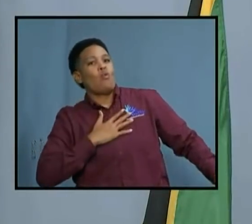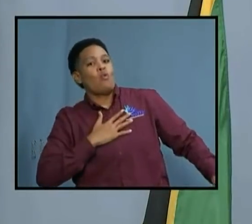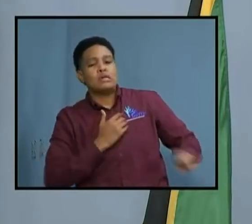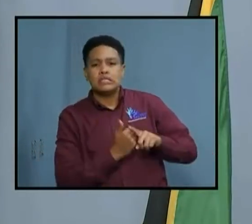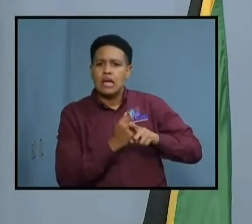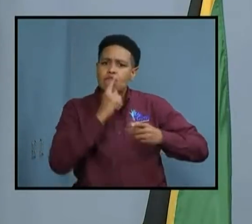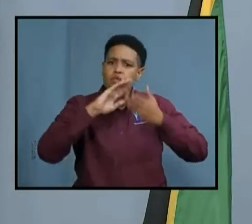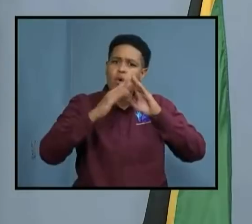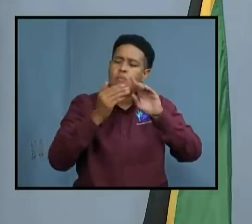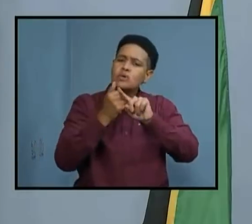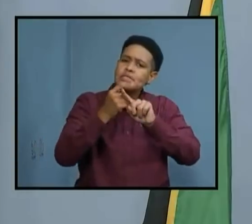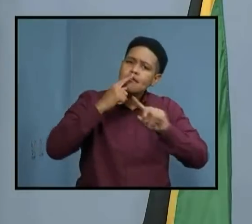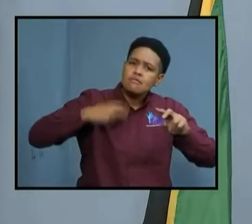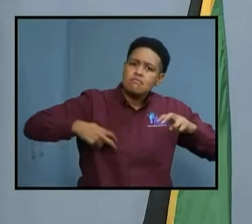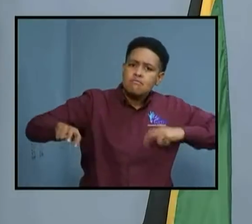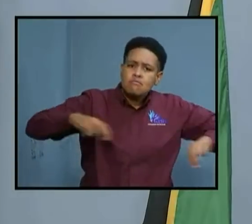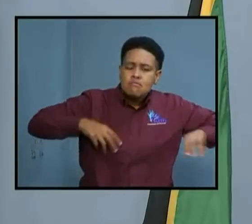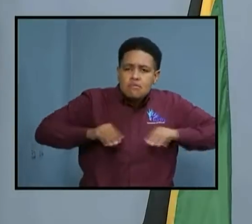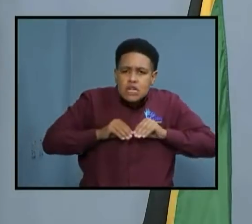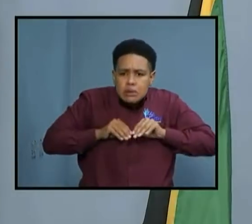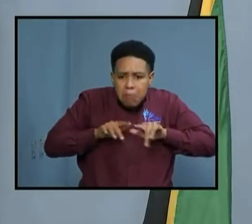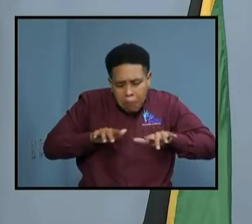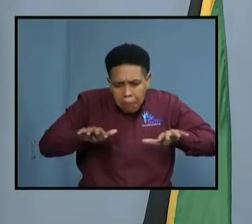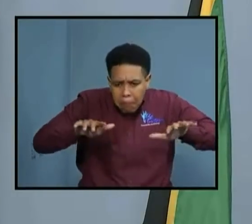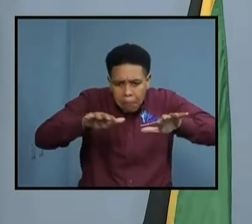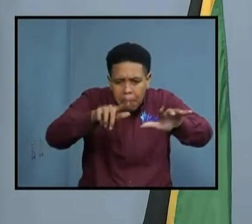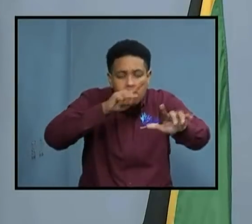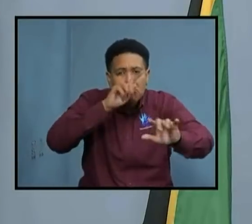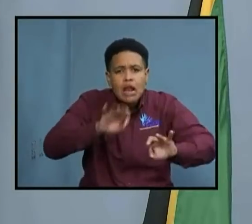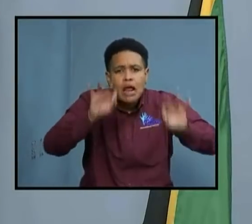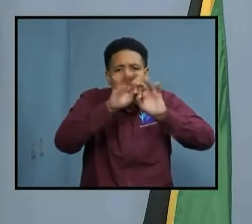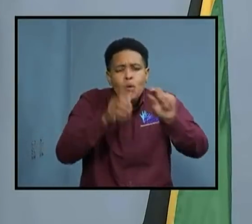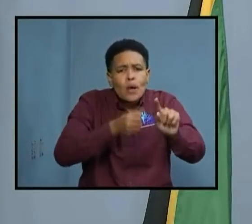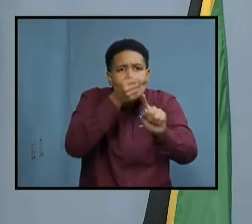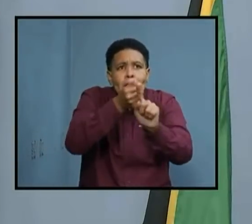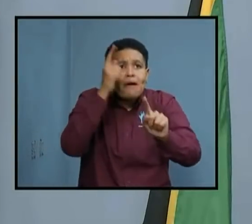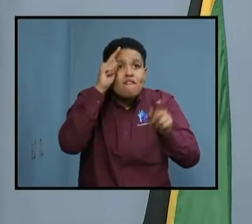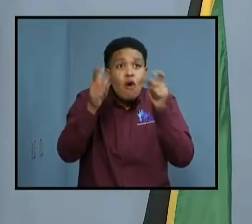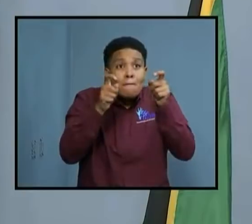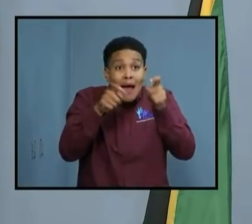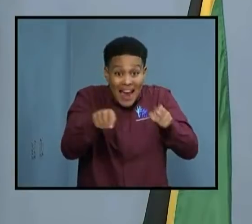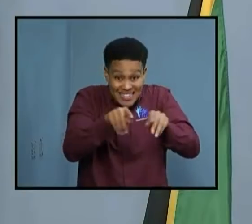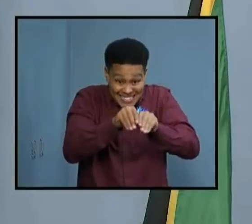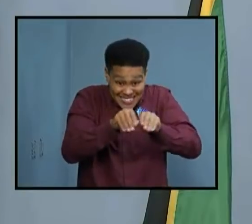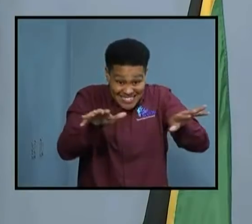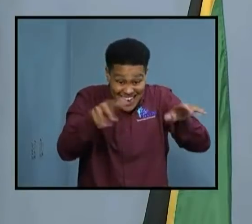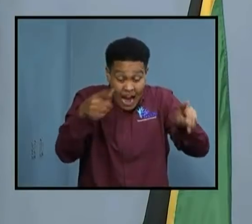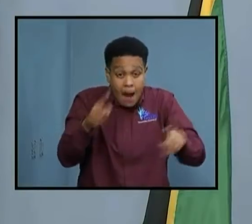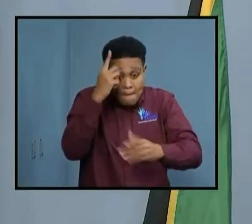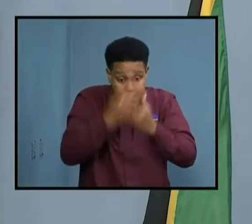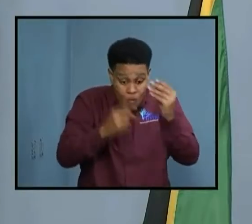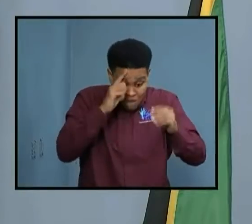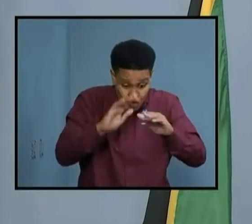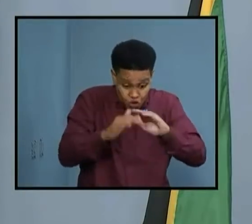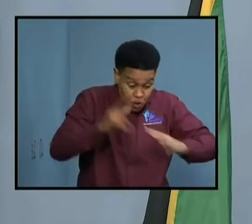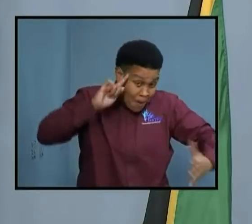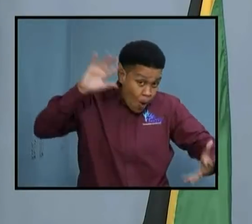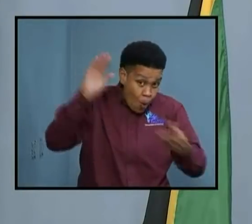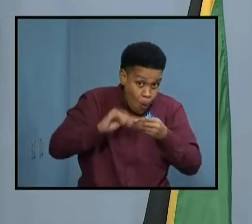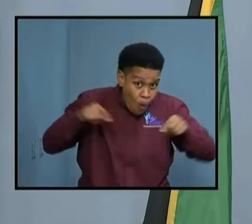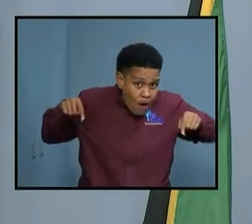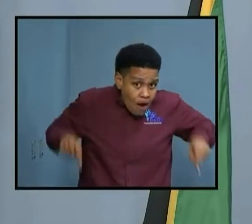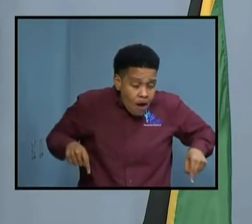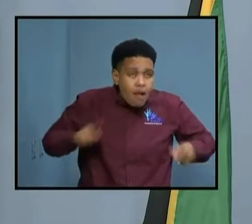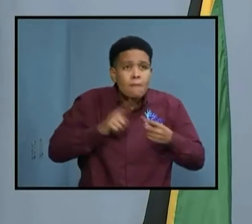community transmission has important implications for the management of the pandemic, both for the country as a whole and